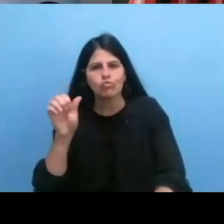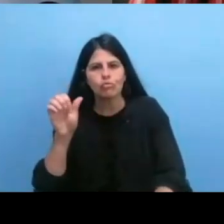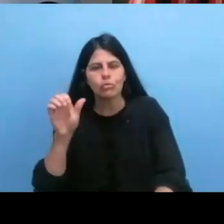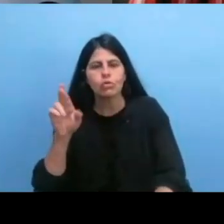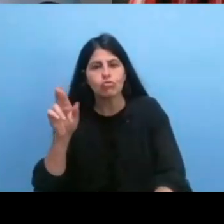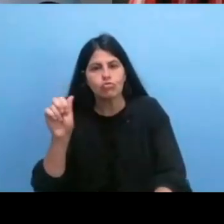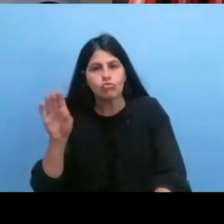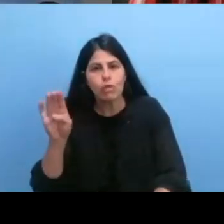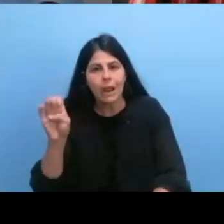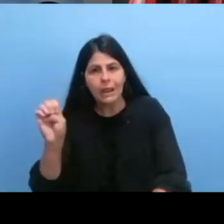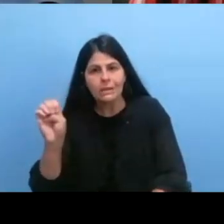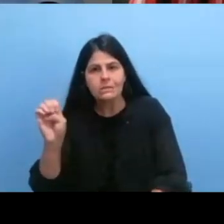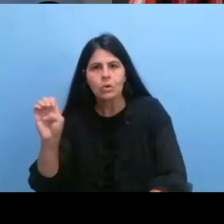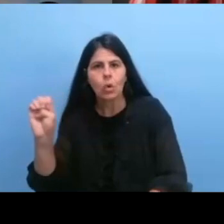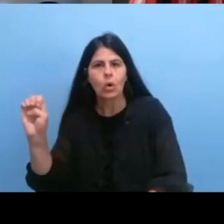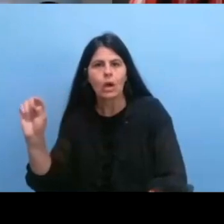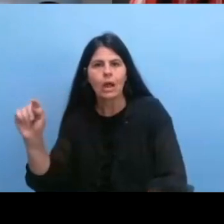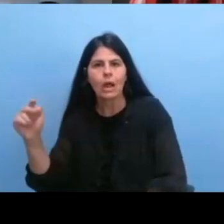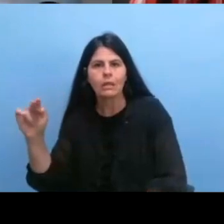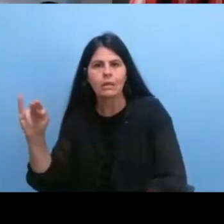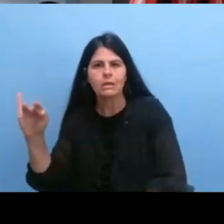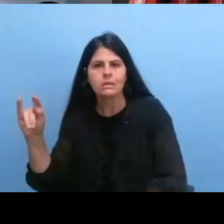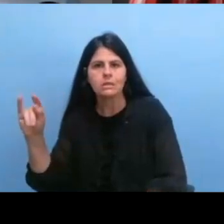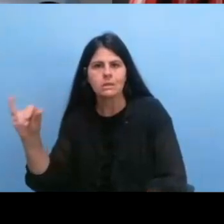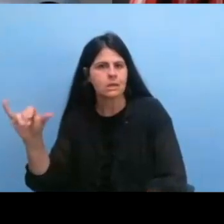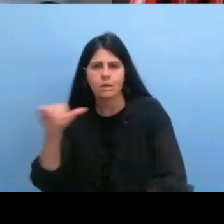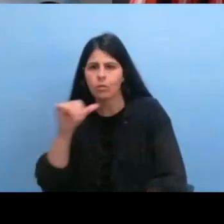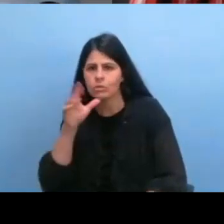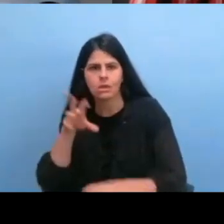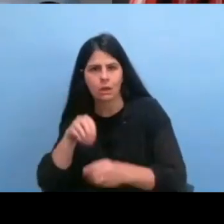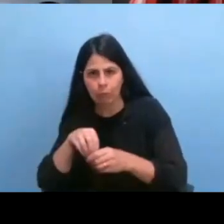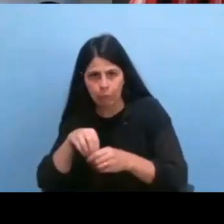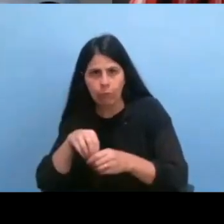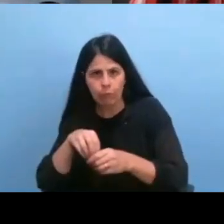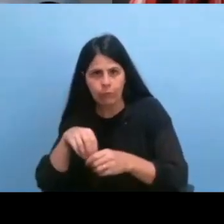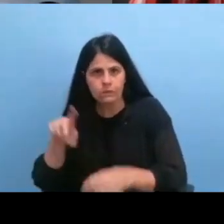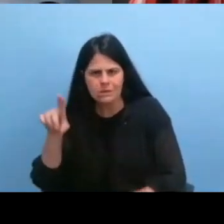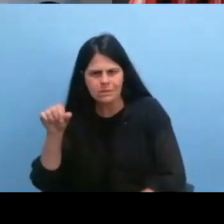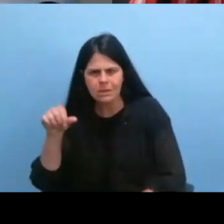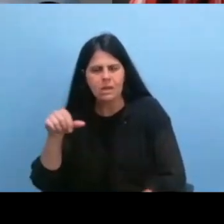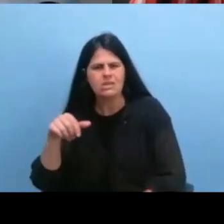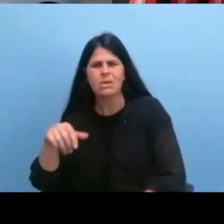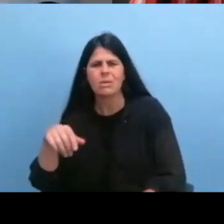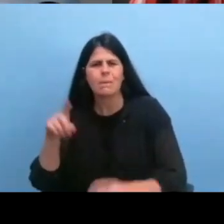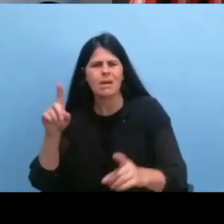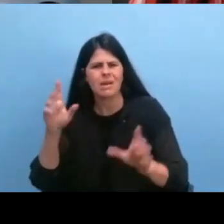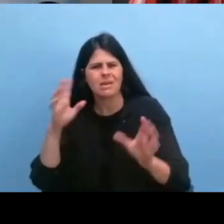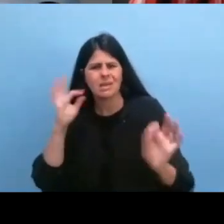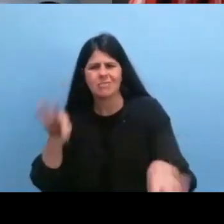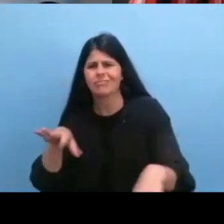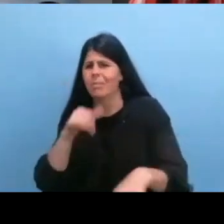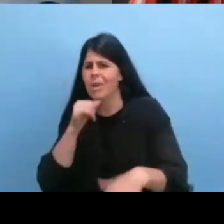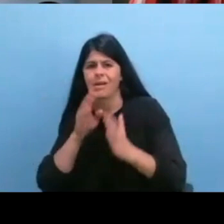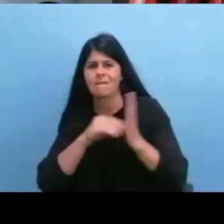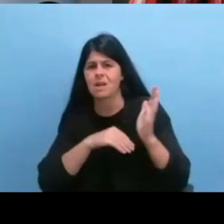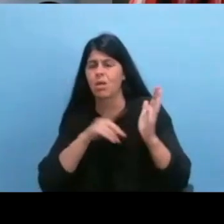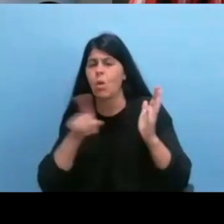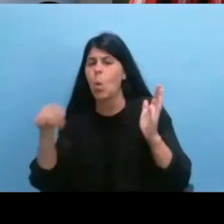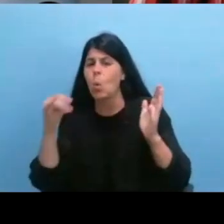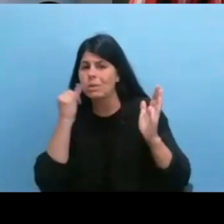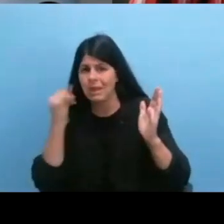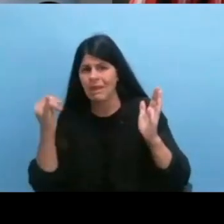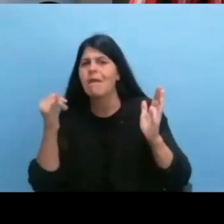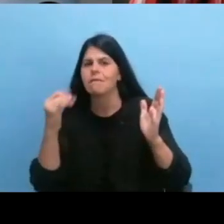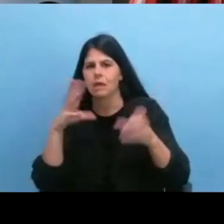And I finally got to the point in my life where it's like I wouldn't fill those out unless they had disability. So even something like that's simple, and it's